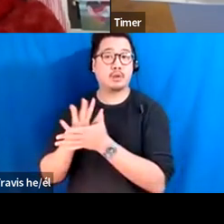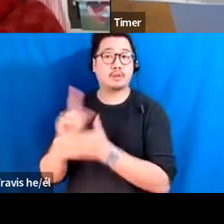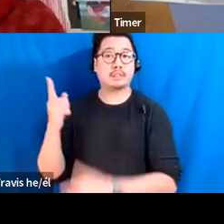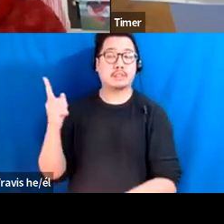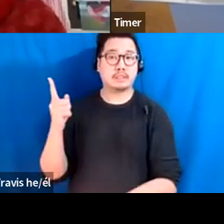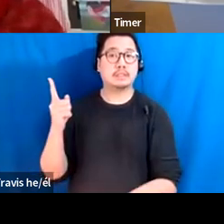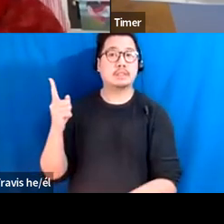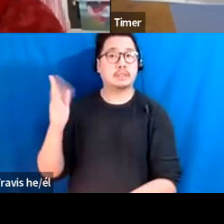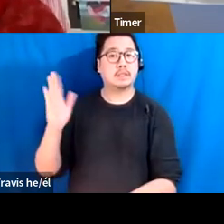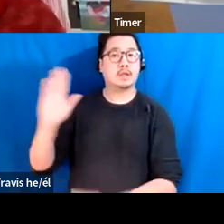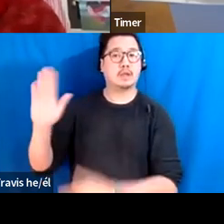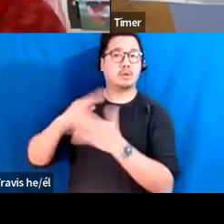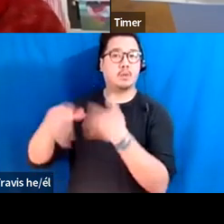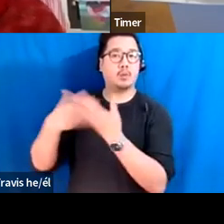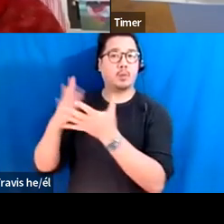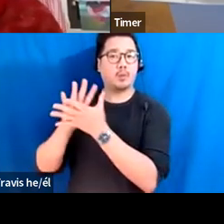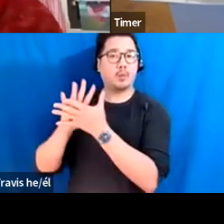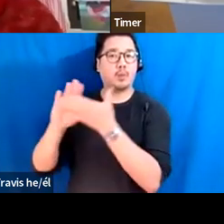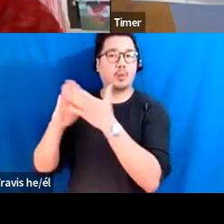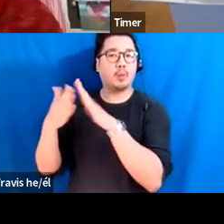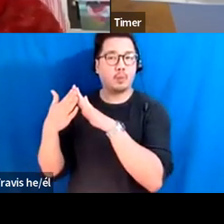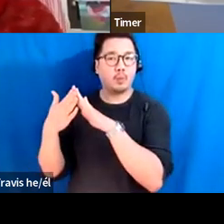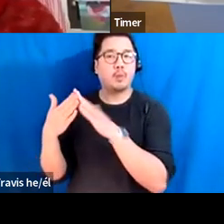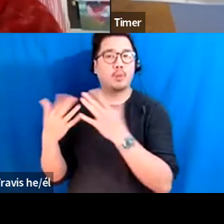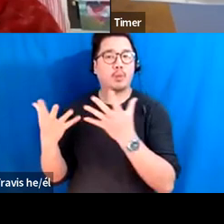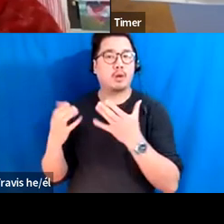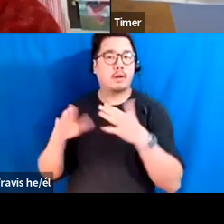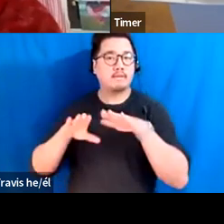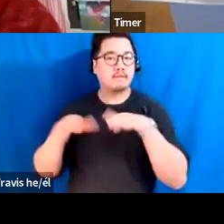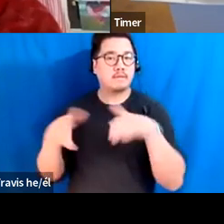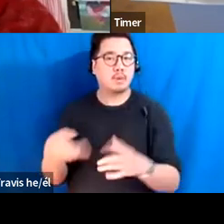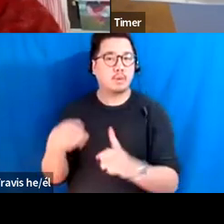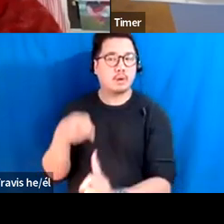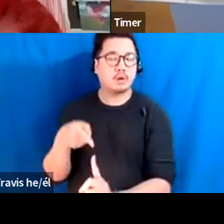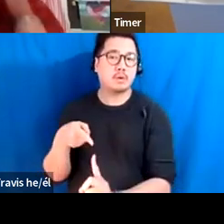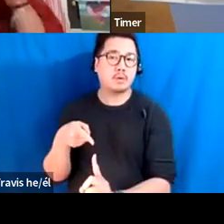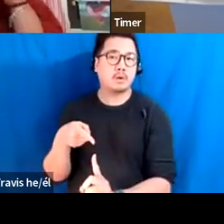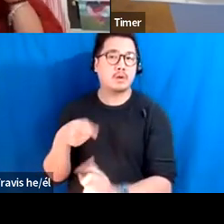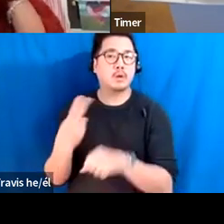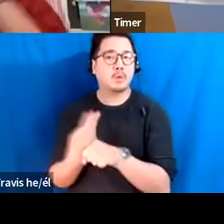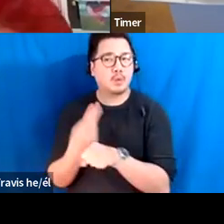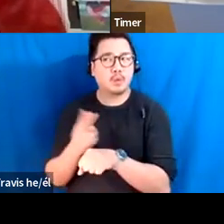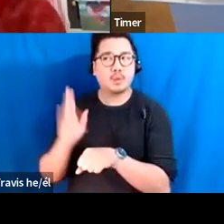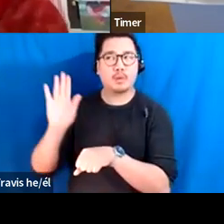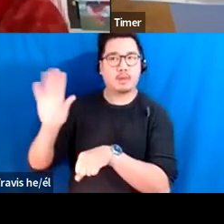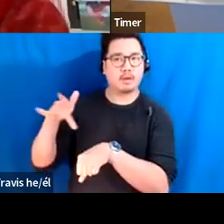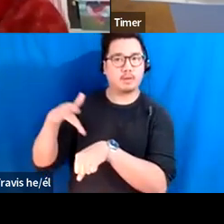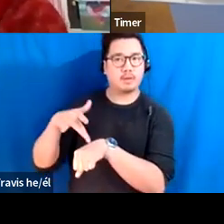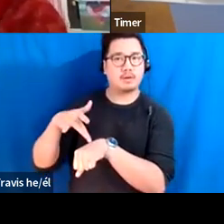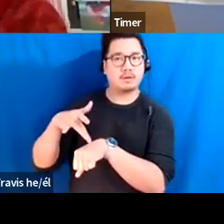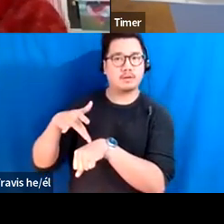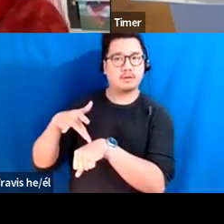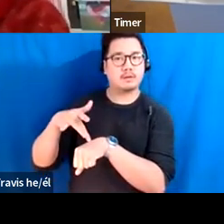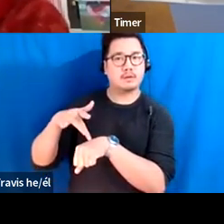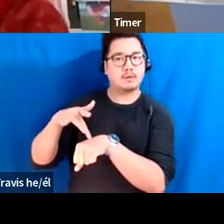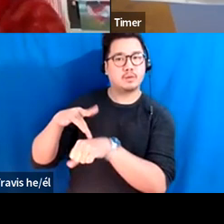her entire school community want to focus on utilizing their resources to